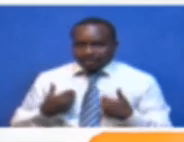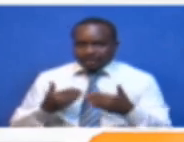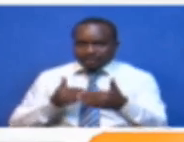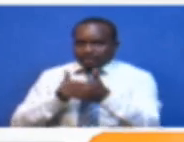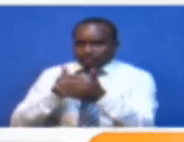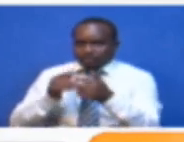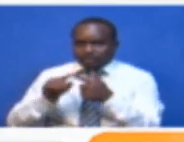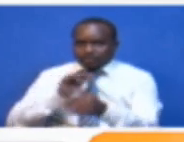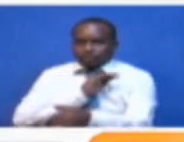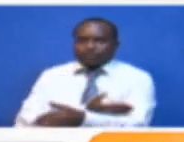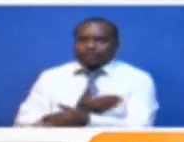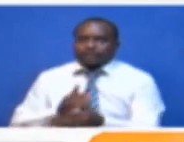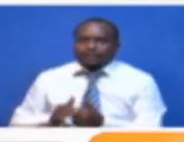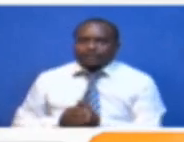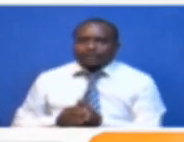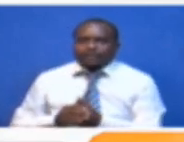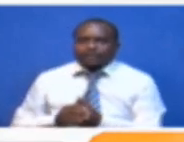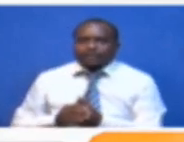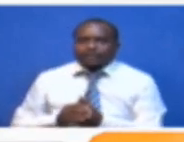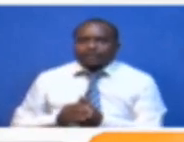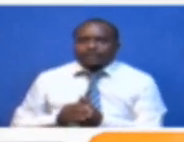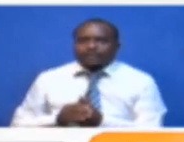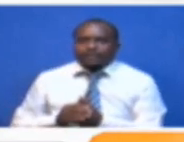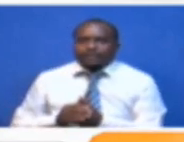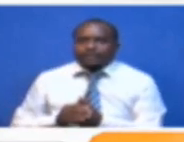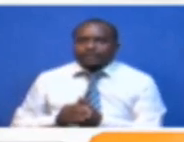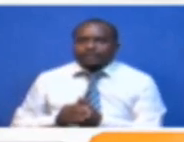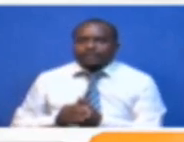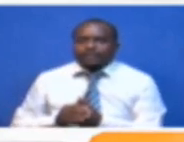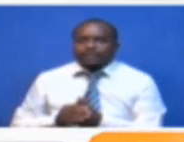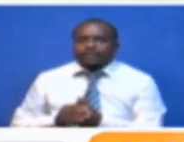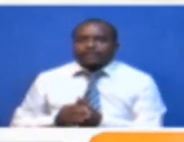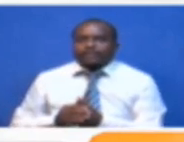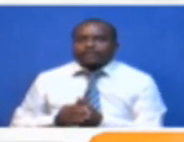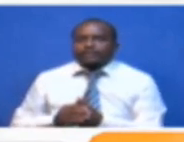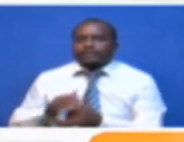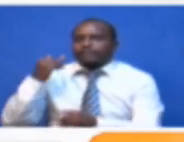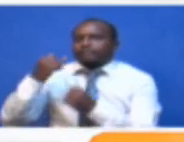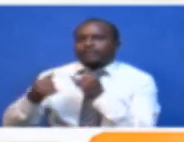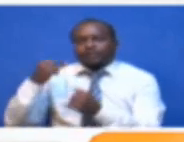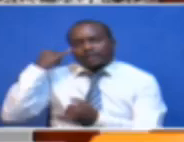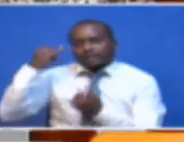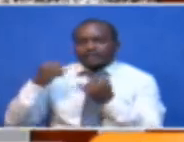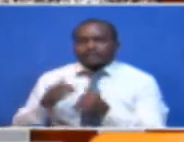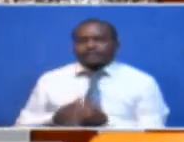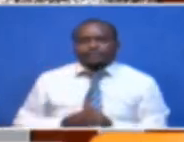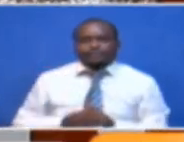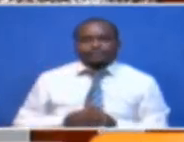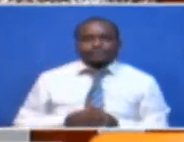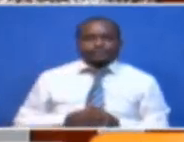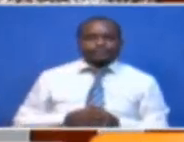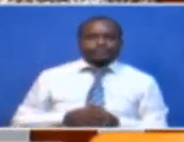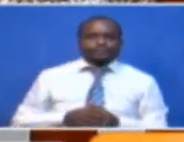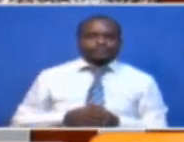power, everything that you were in the presence of. Your final thoughts, give us some final thoughts.